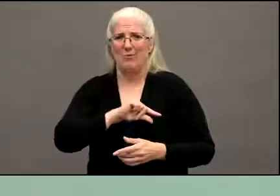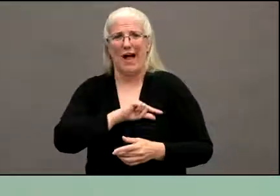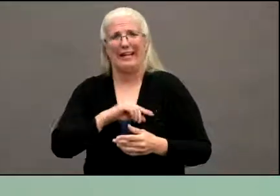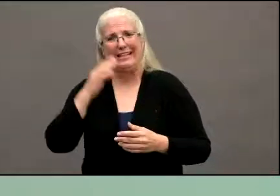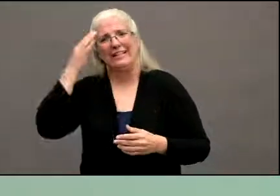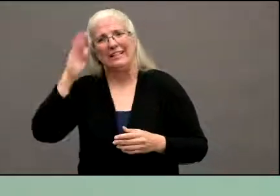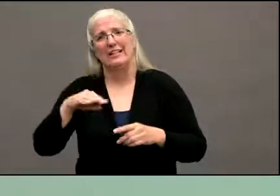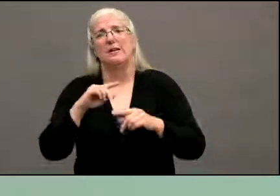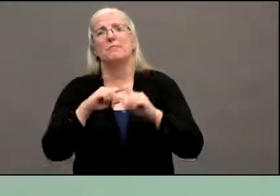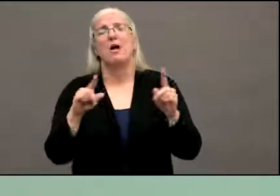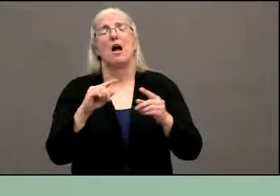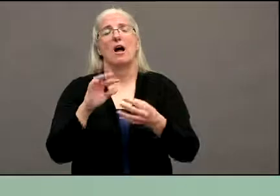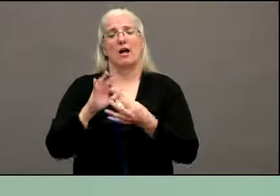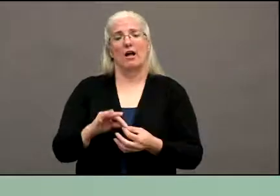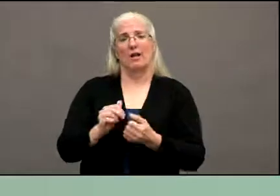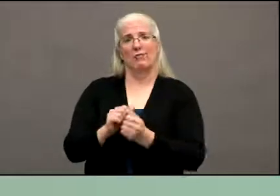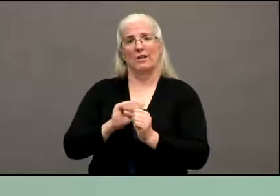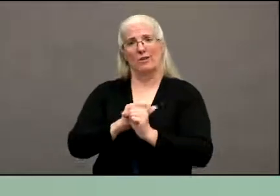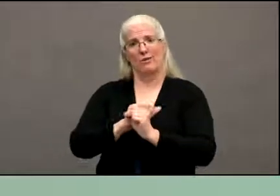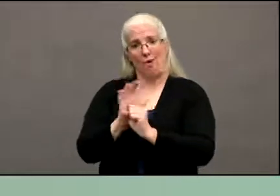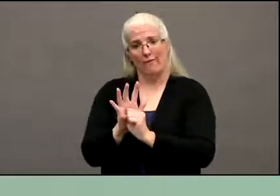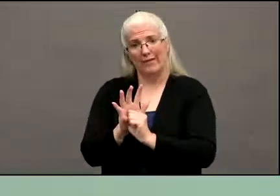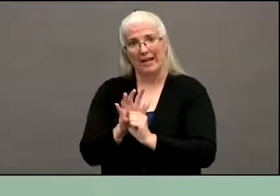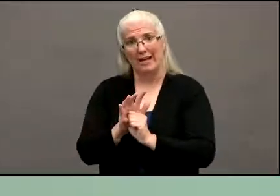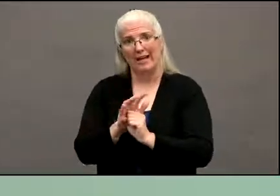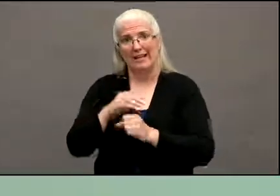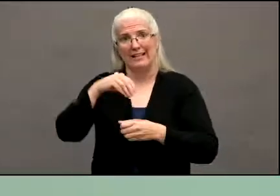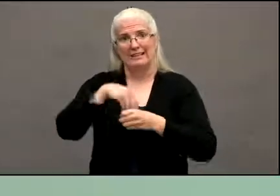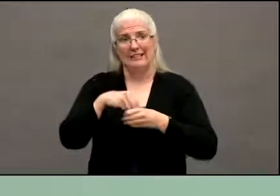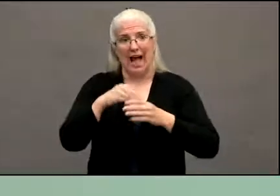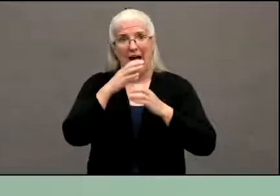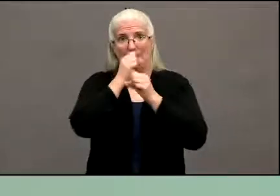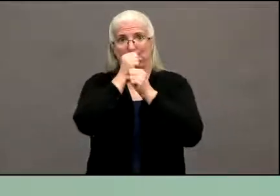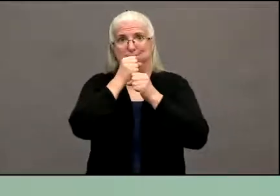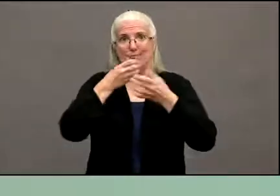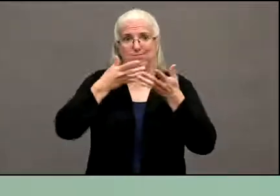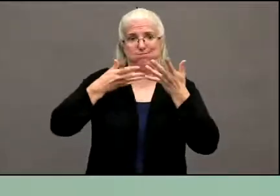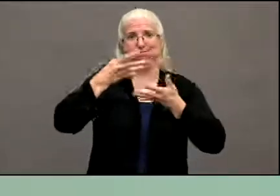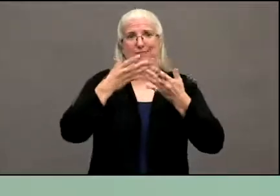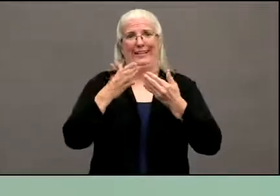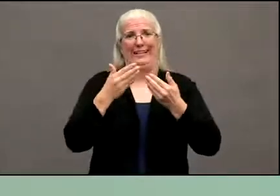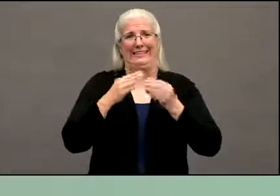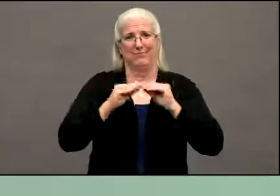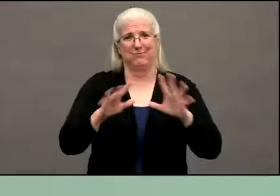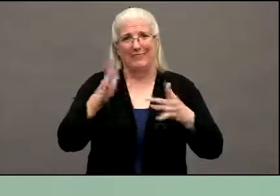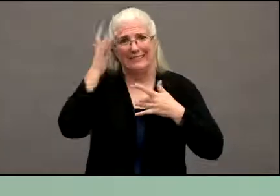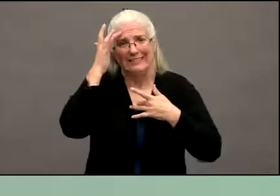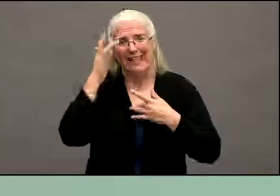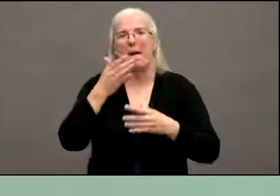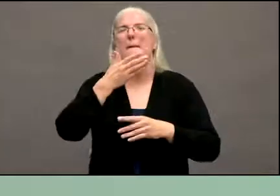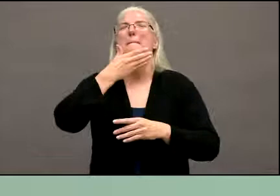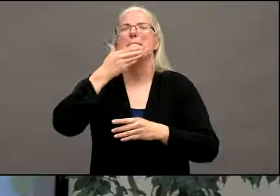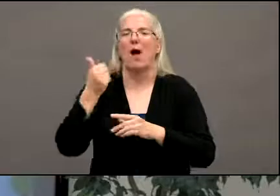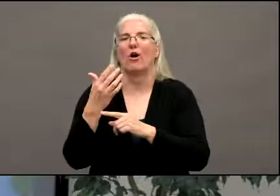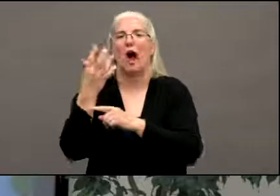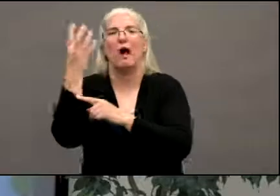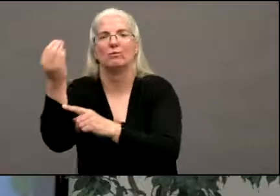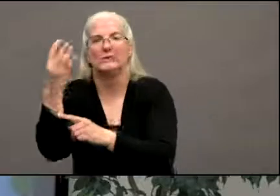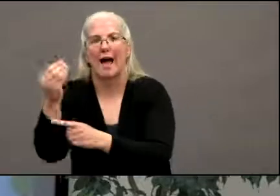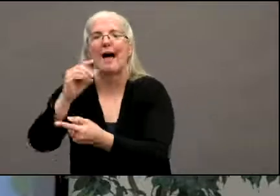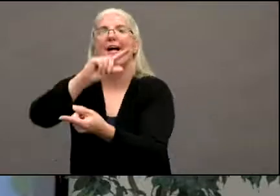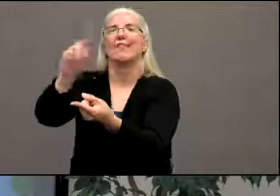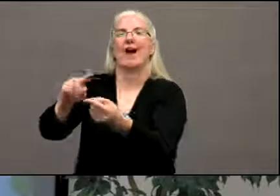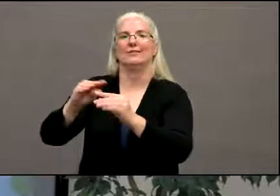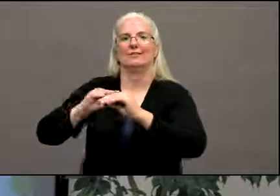goes, the rate of transmission is going to be much lower when we're able to be outdoors with constant air circulation. So